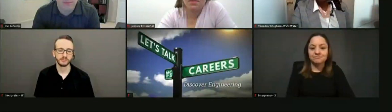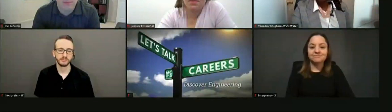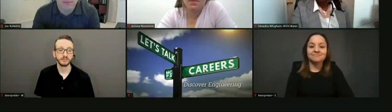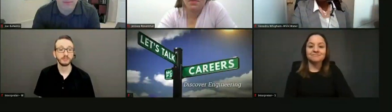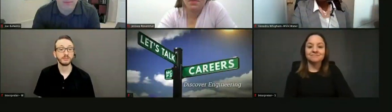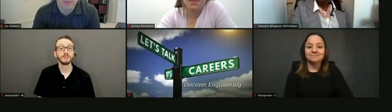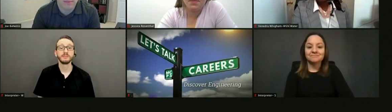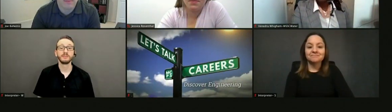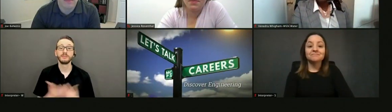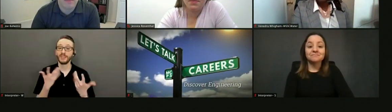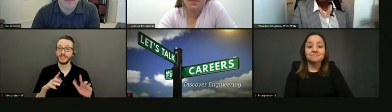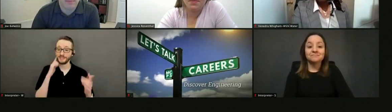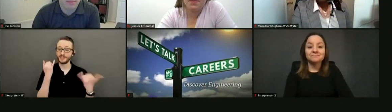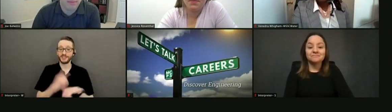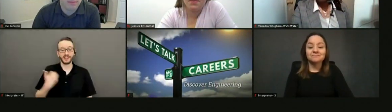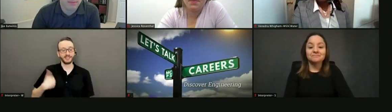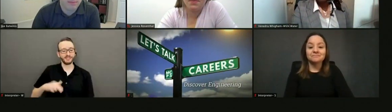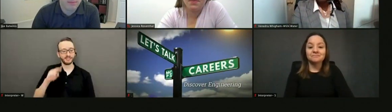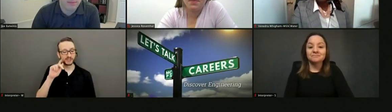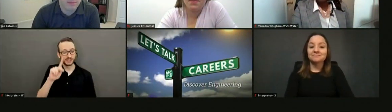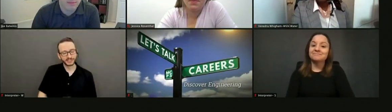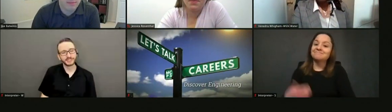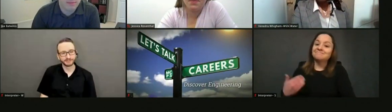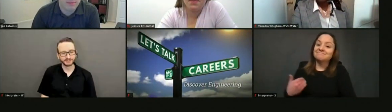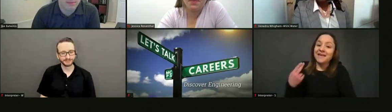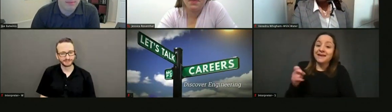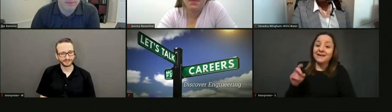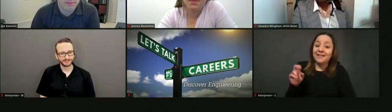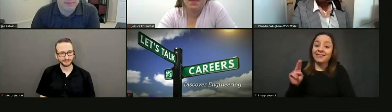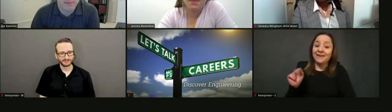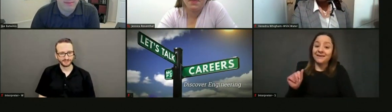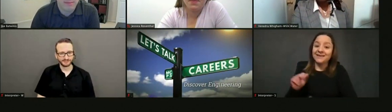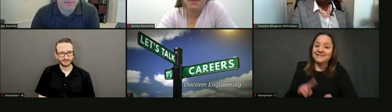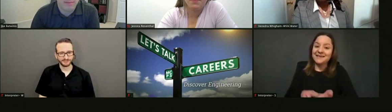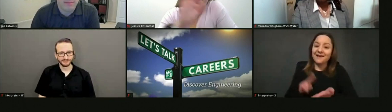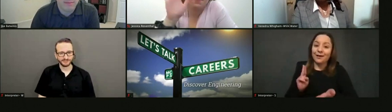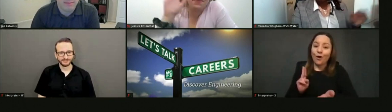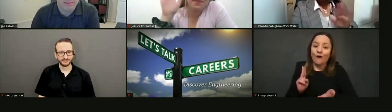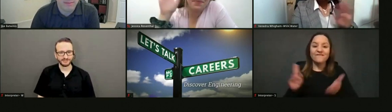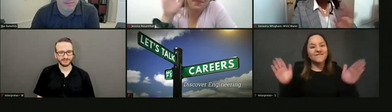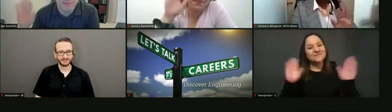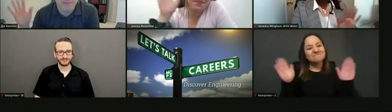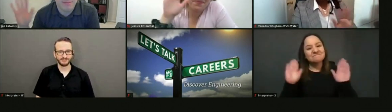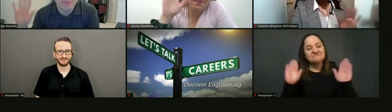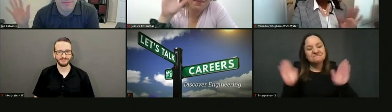That's all for today. This is Nick and Helena signing off. Bye.